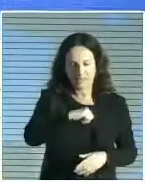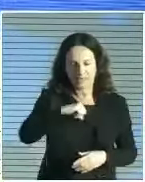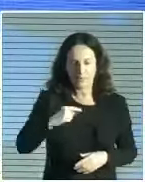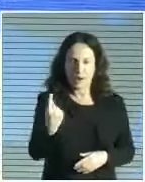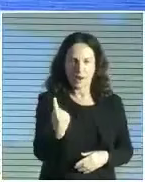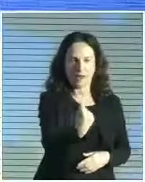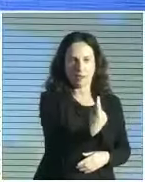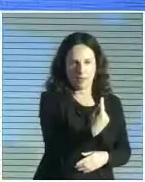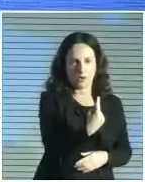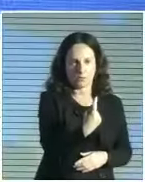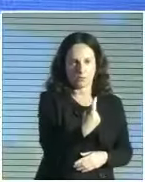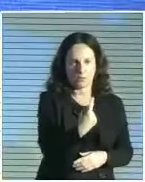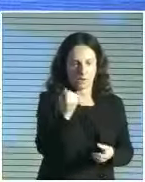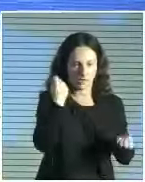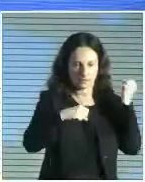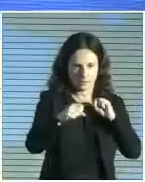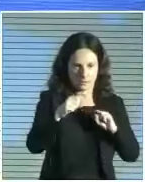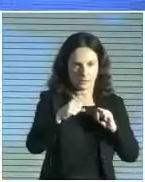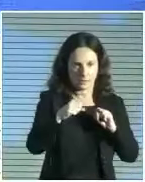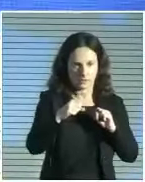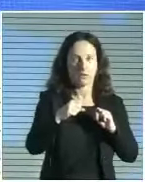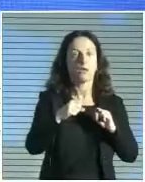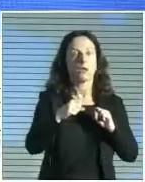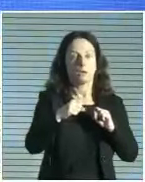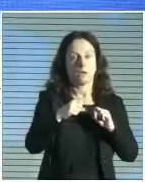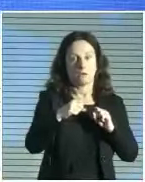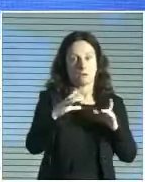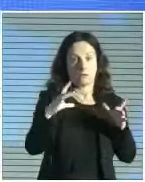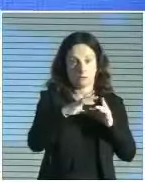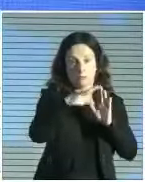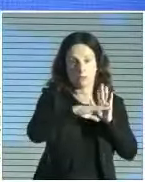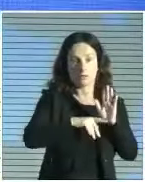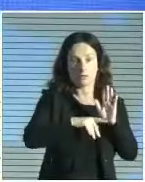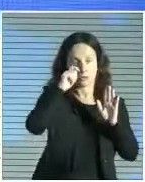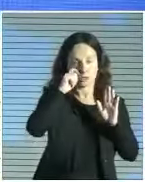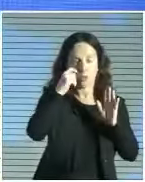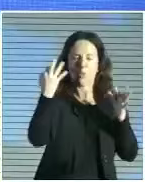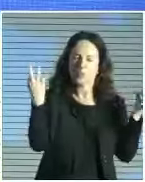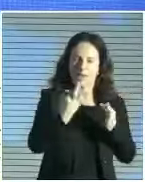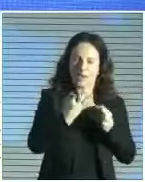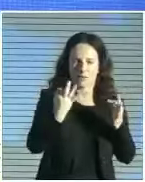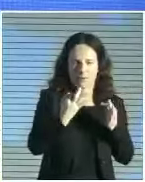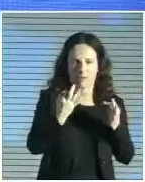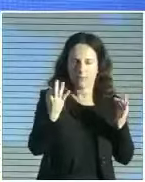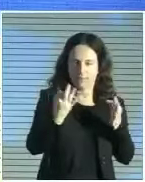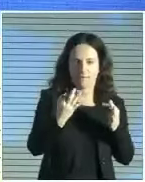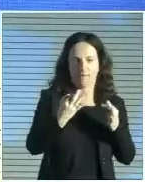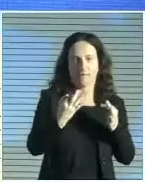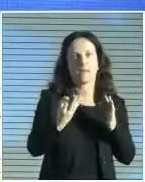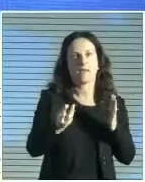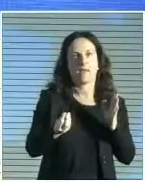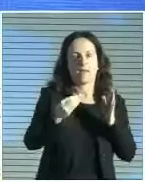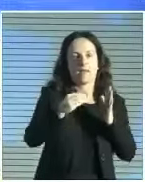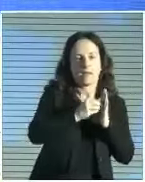program have to involve sustainability. And the hard part is how we're going to get our sector to understand